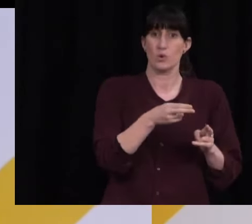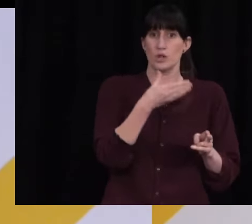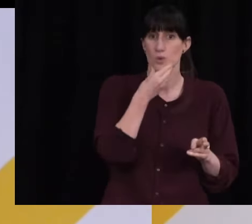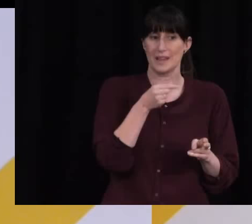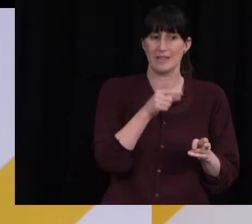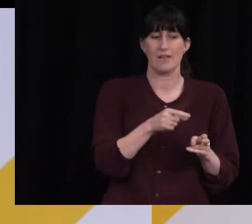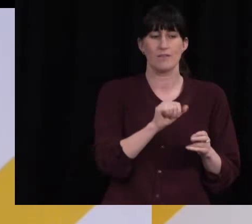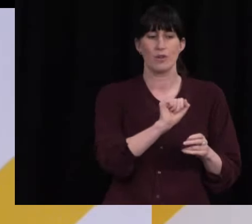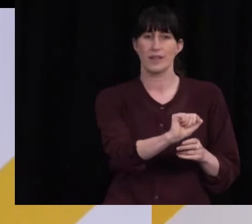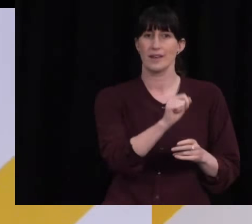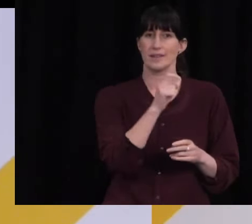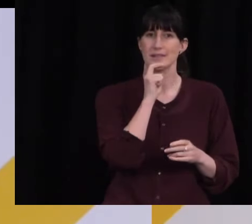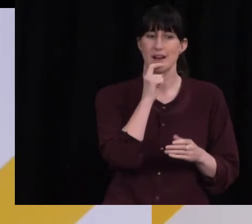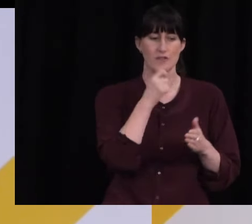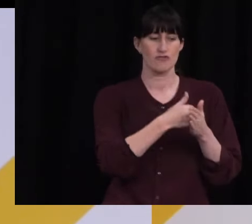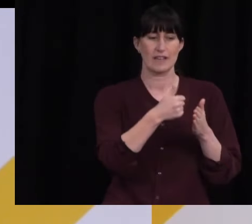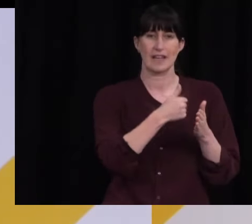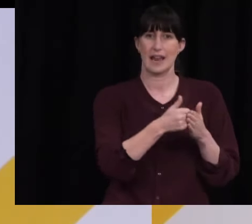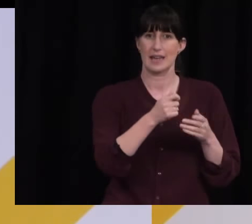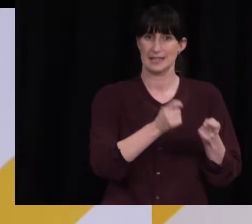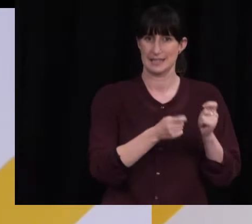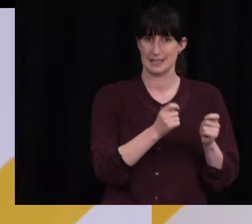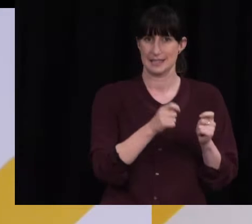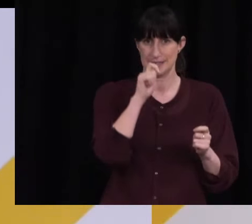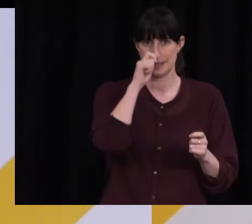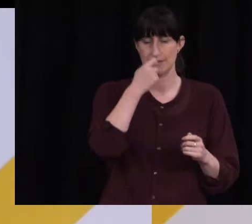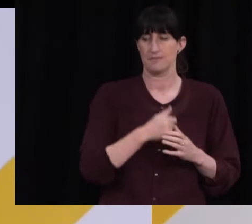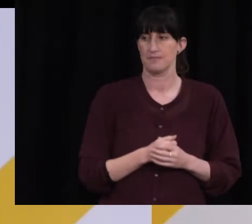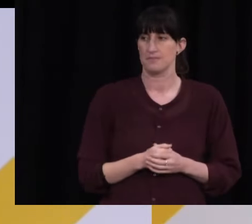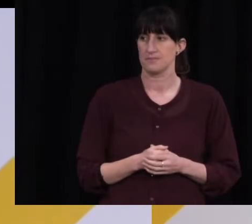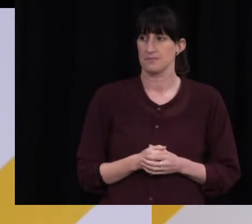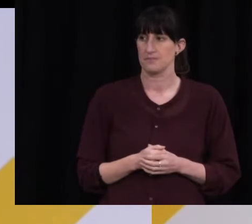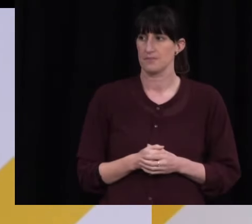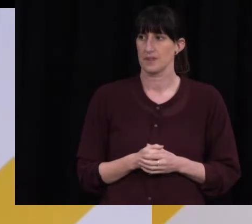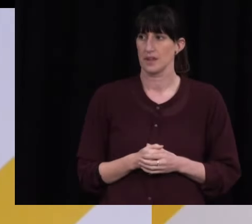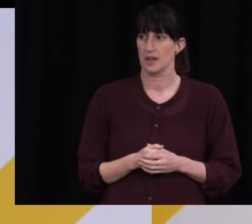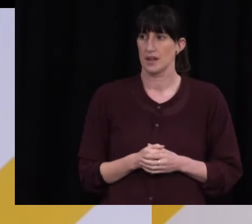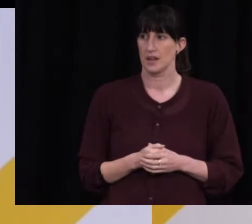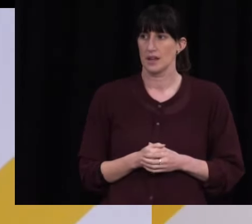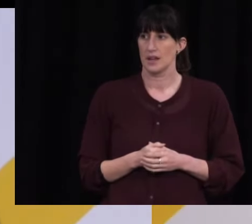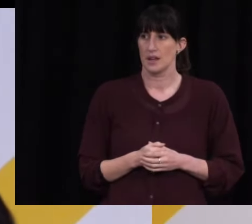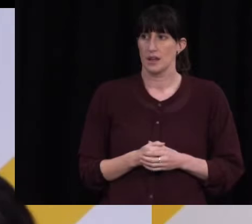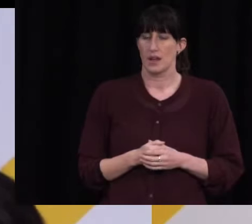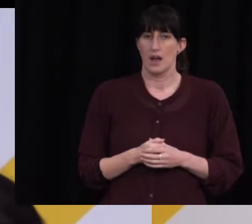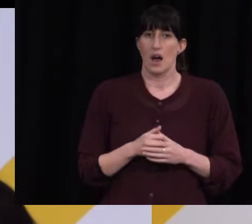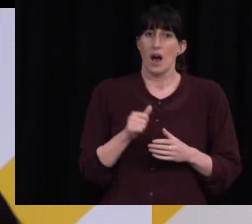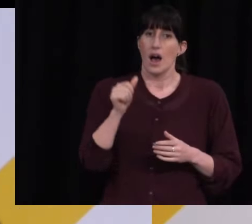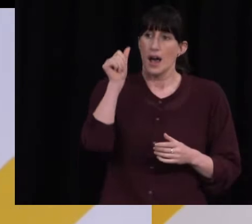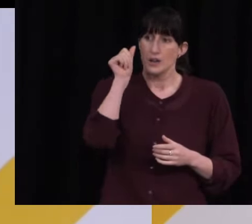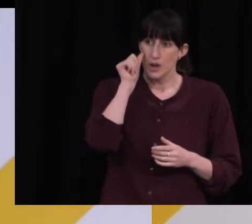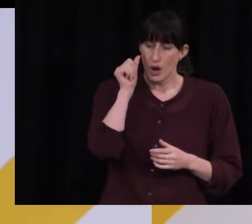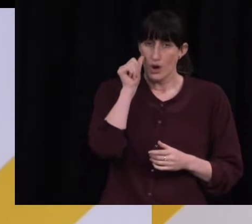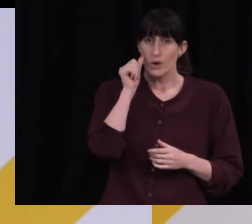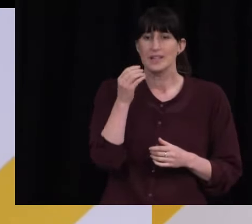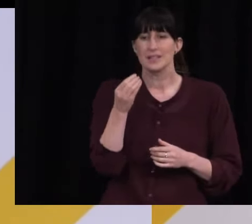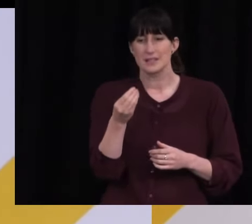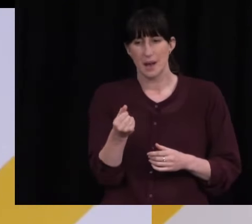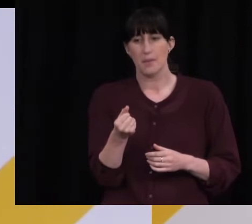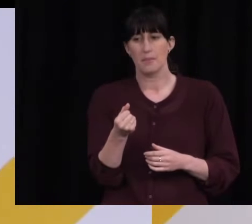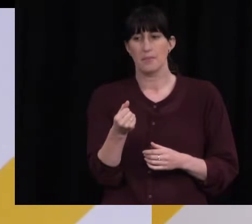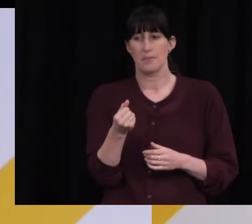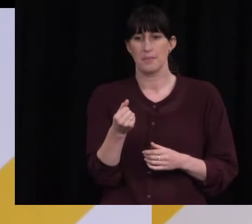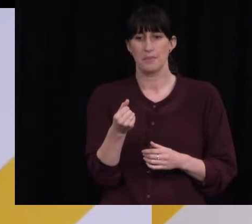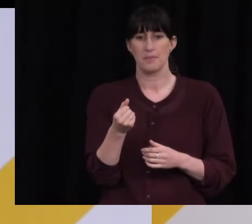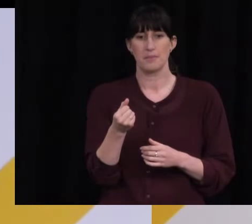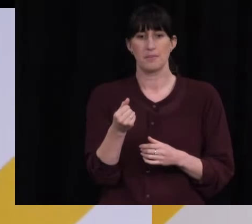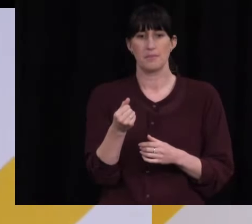staff. For the proposals generally, actually, I know some ministers have discussed with Sue